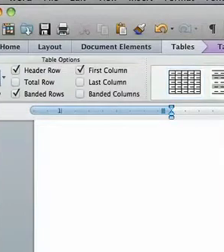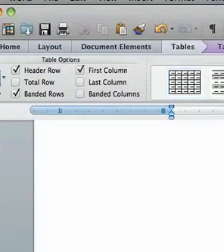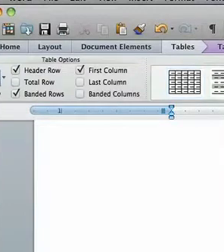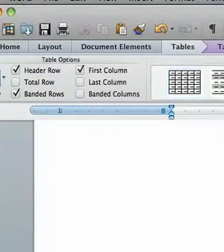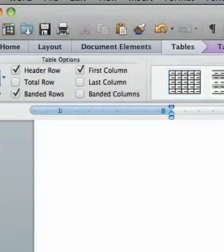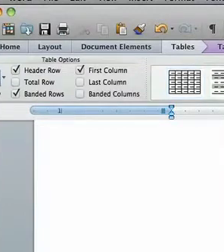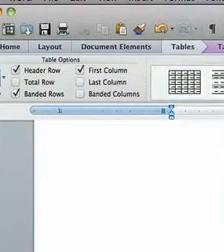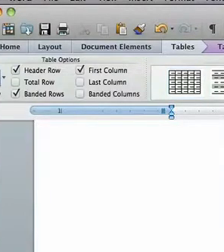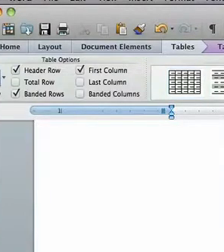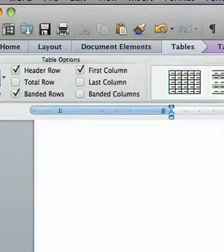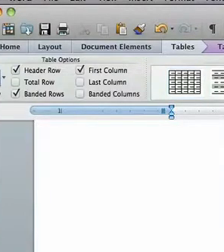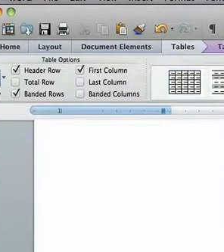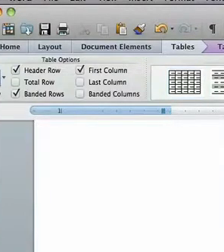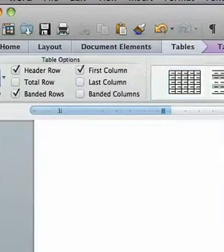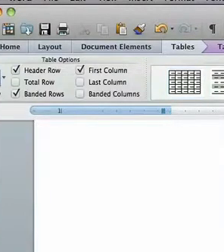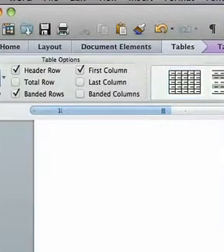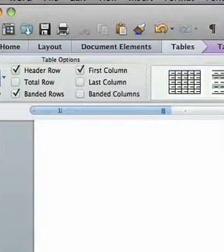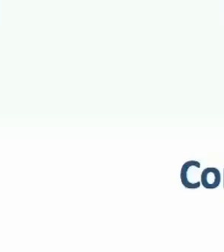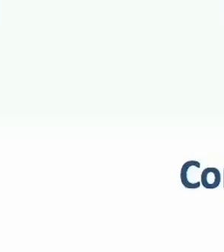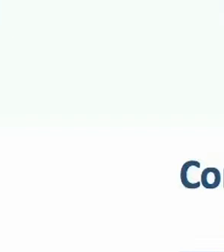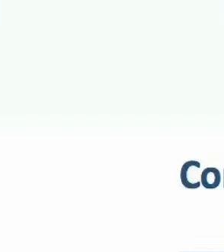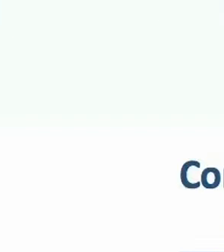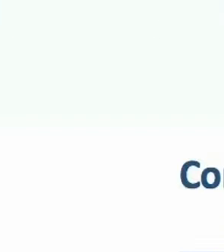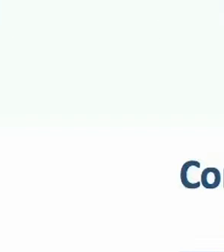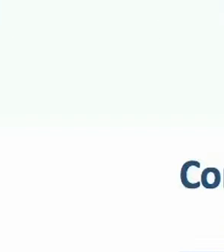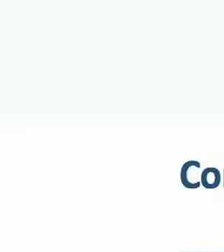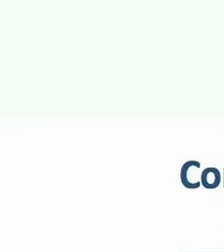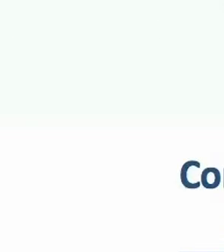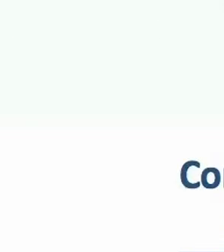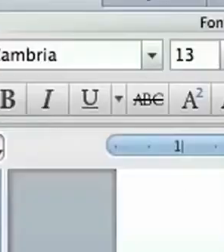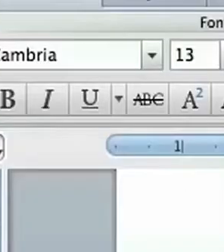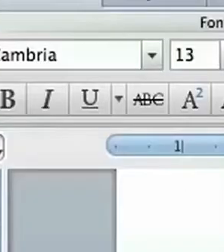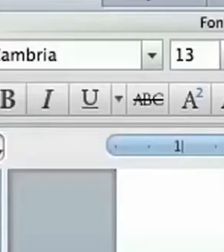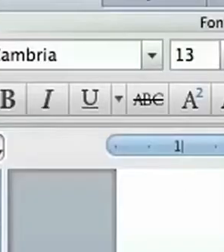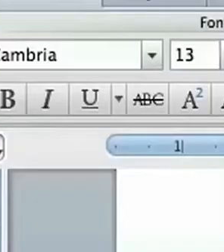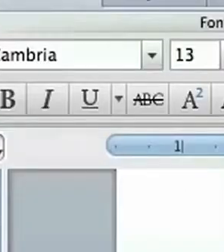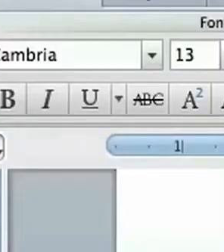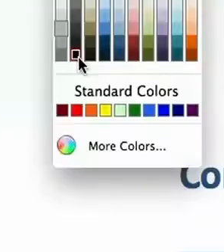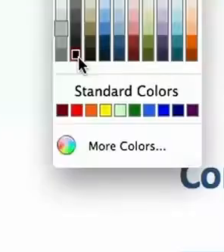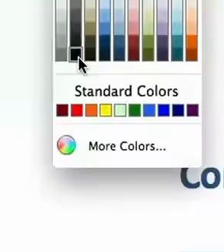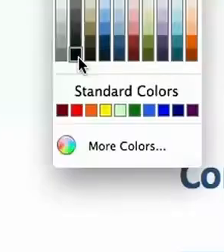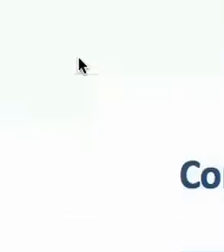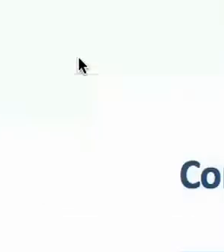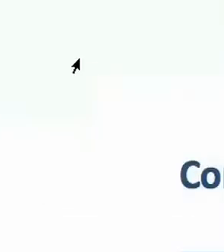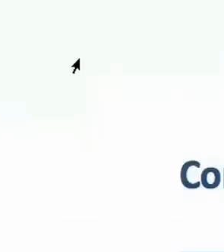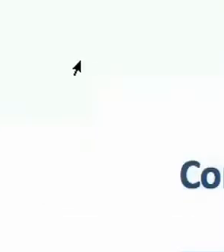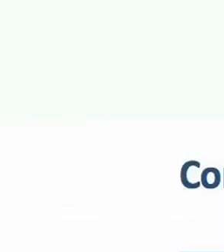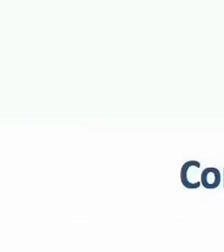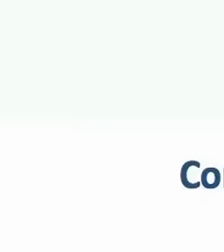skip. Use high contrast colors and large font sizes, which also benefit people with low